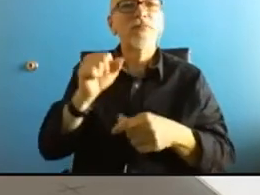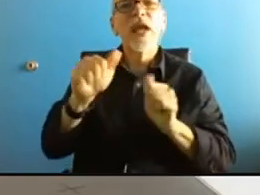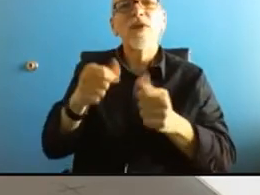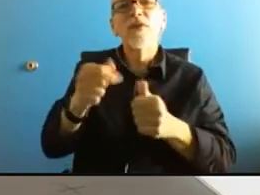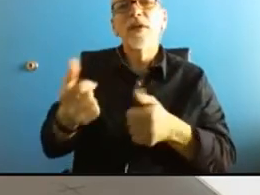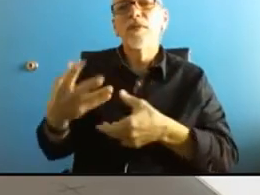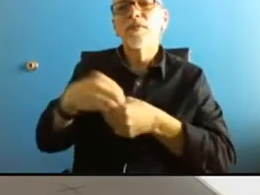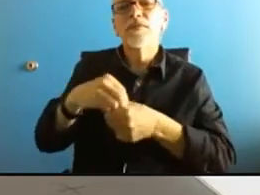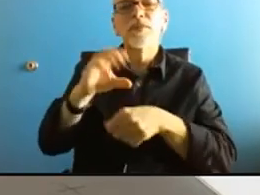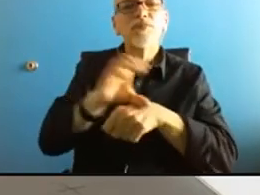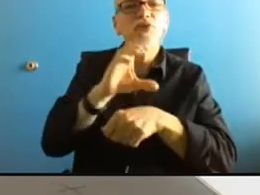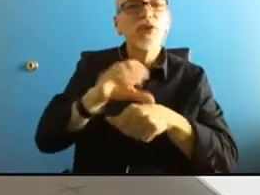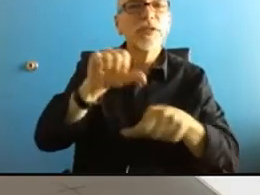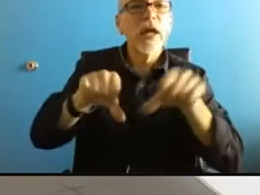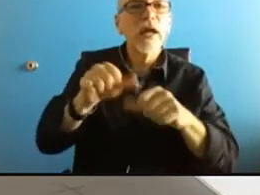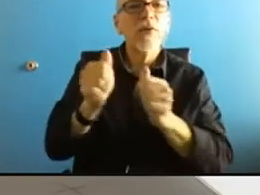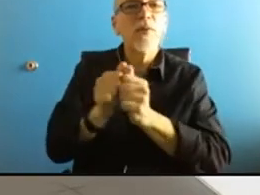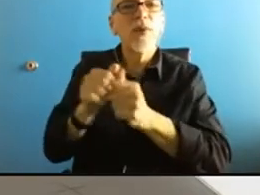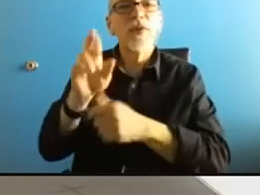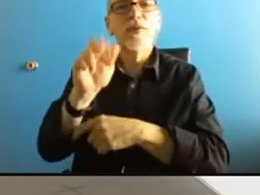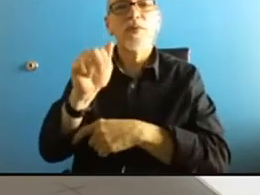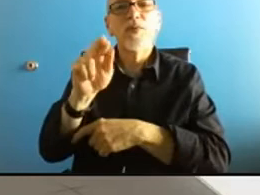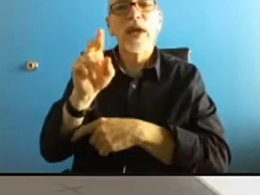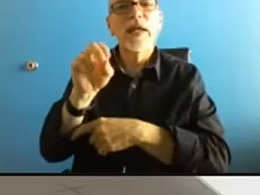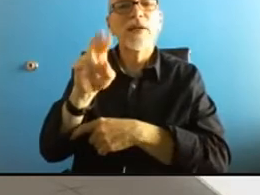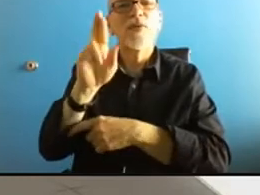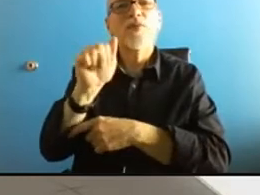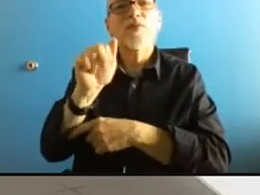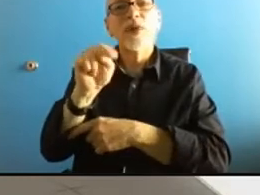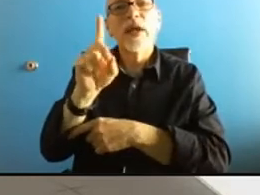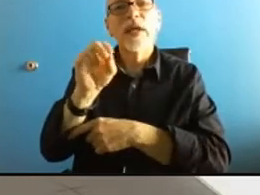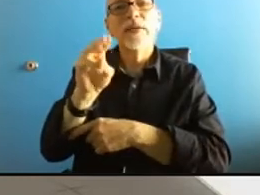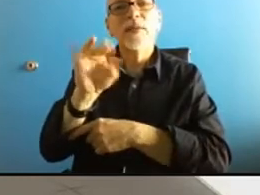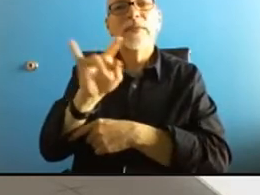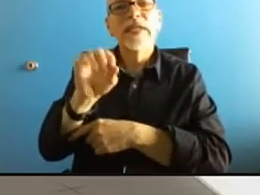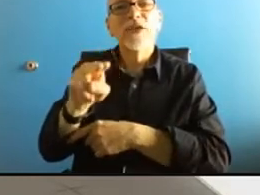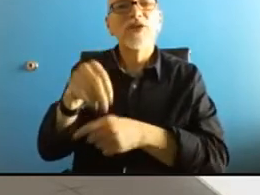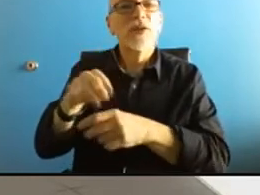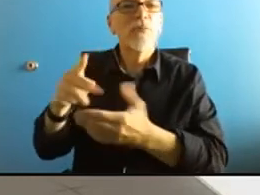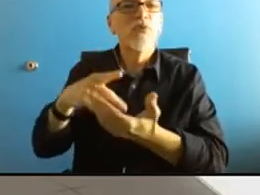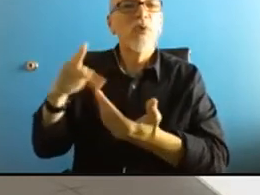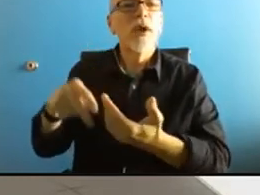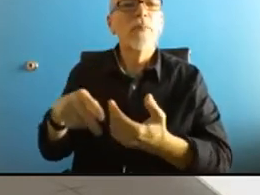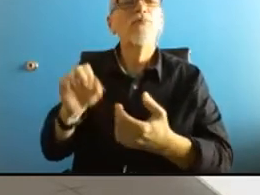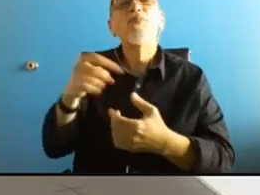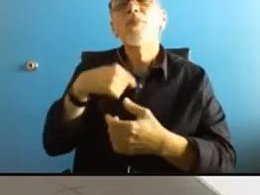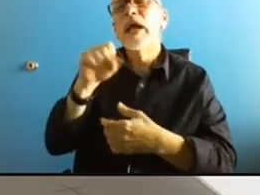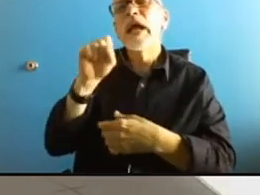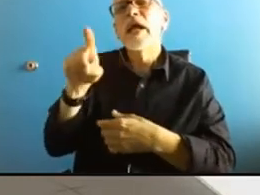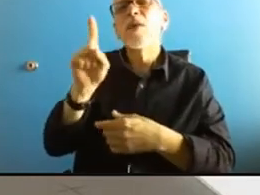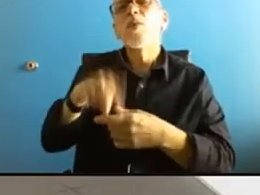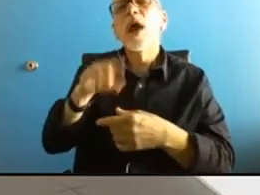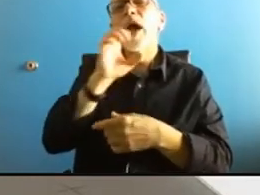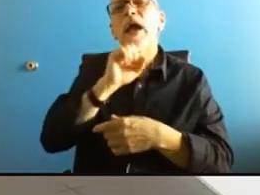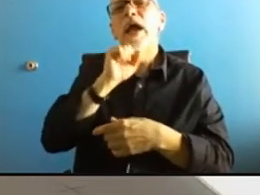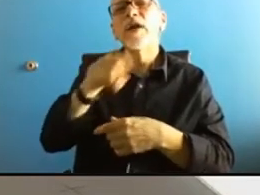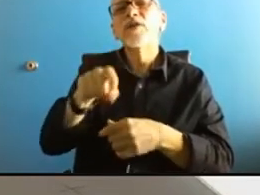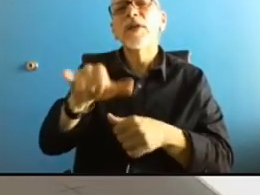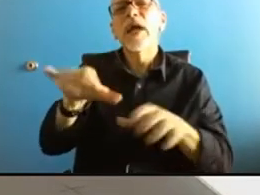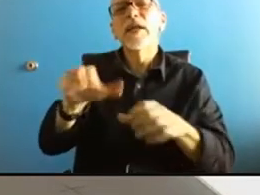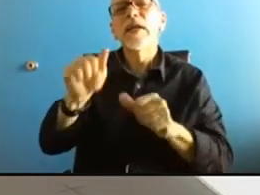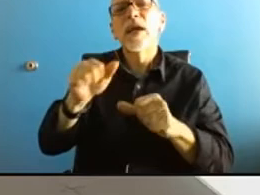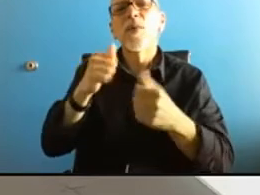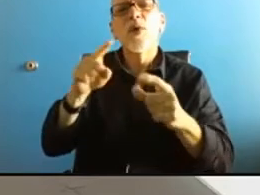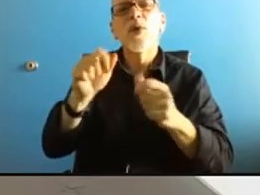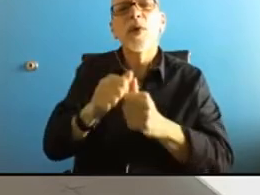science and randomization into their programming. So what ages do you think that these activities could work with? Oh,